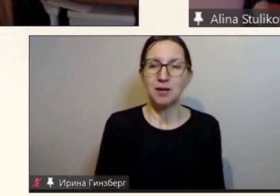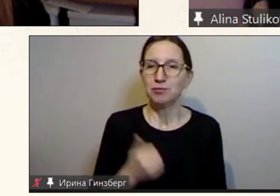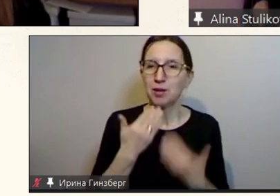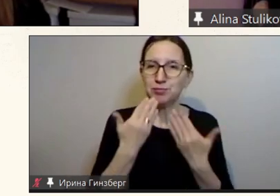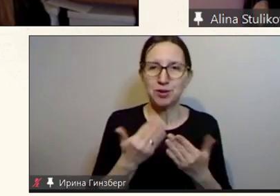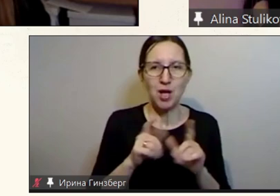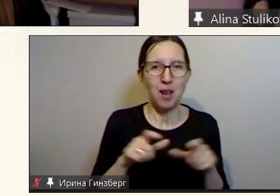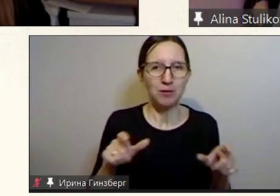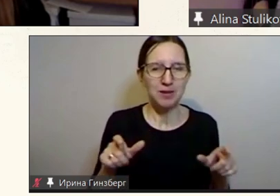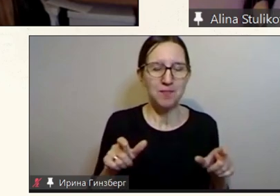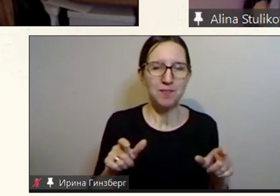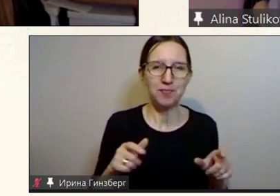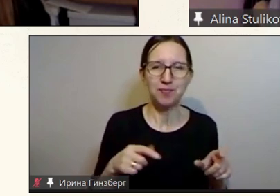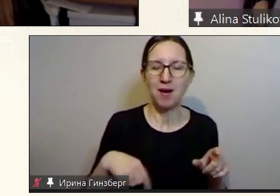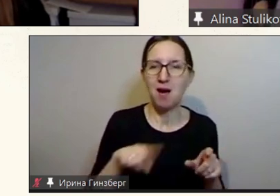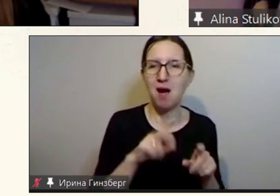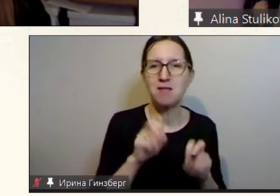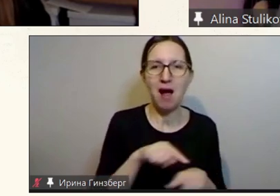that I ask.